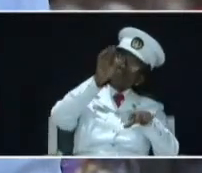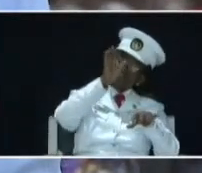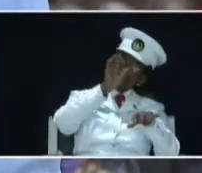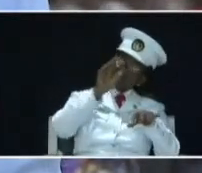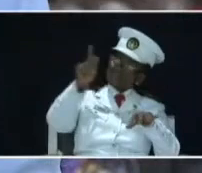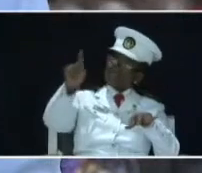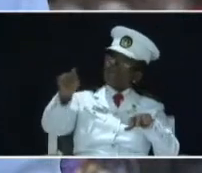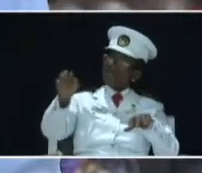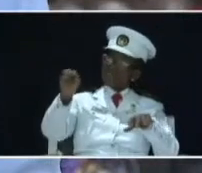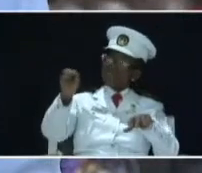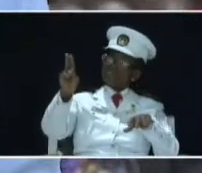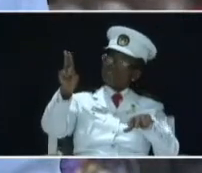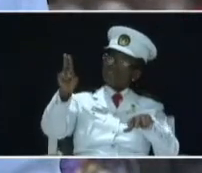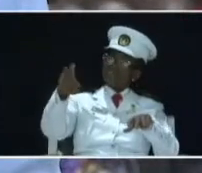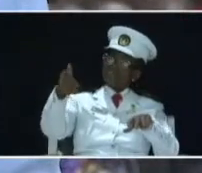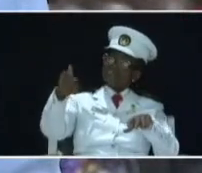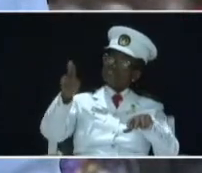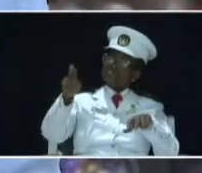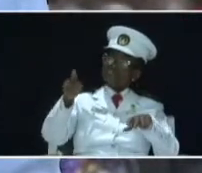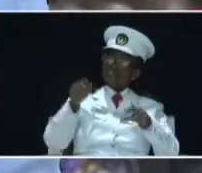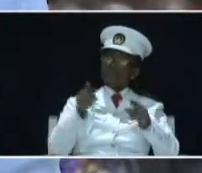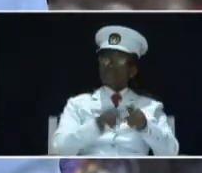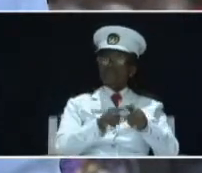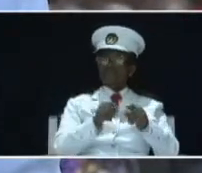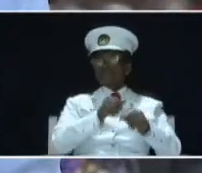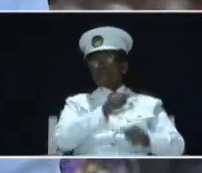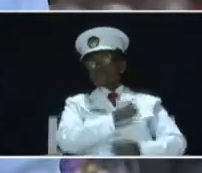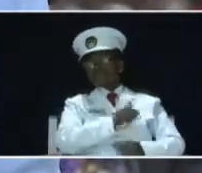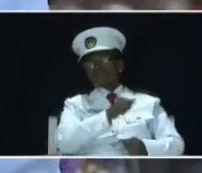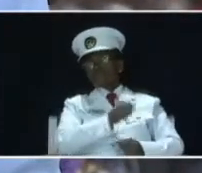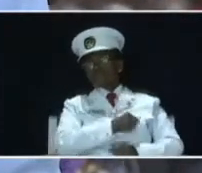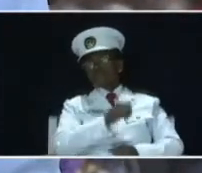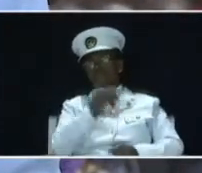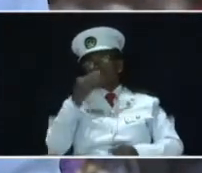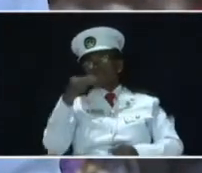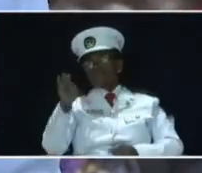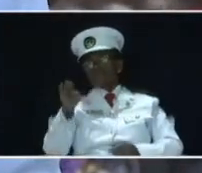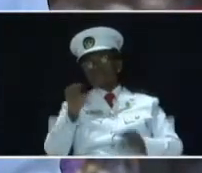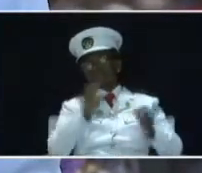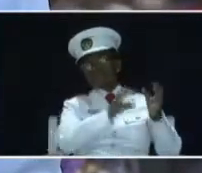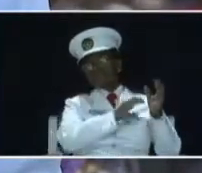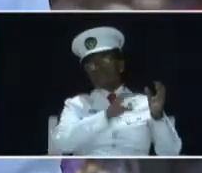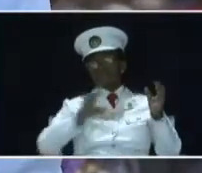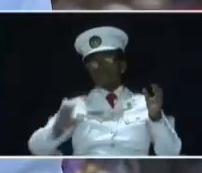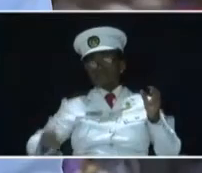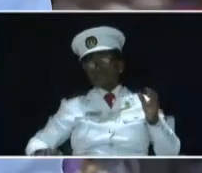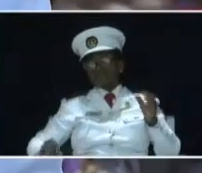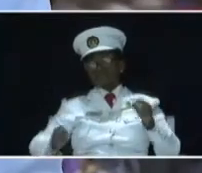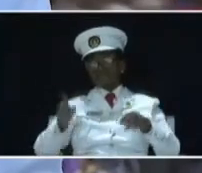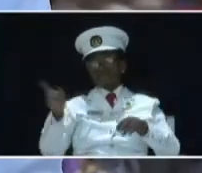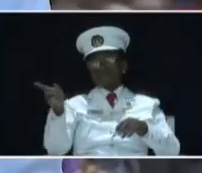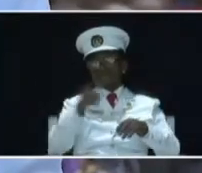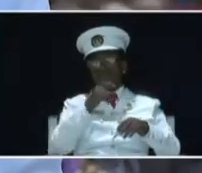like soldiers of Christ. You must be tough.